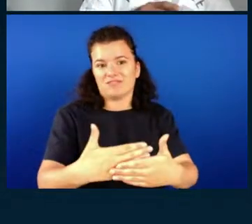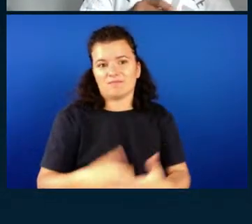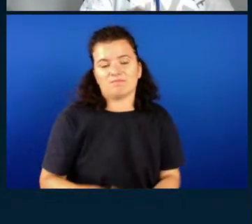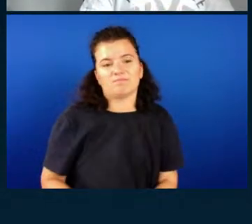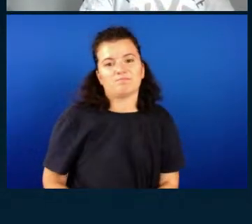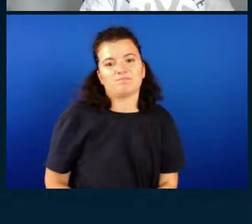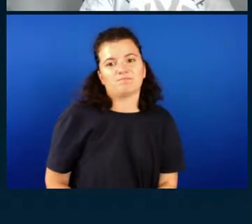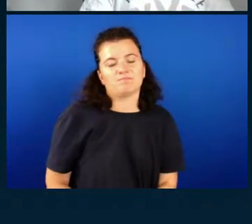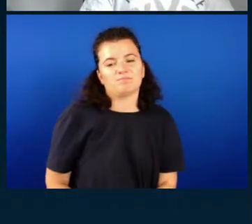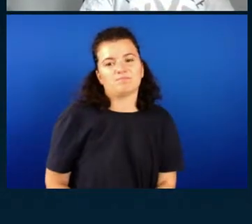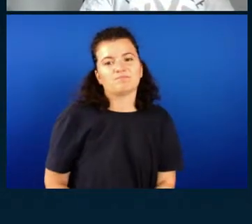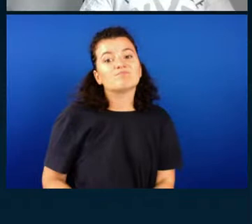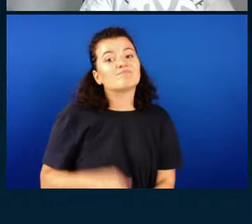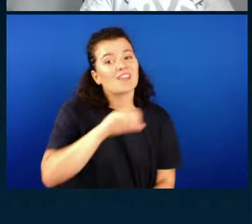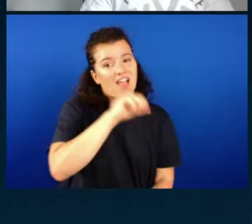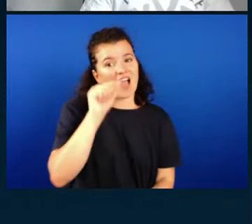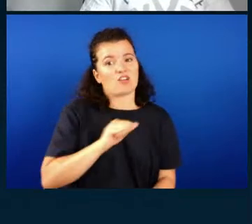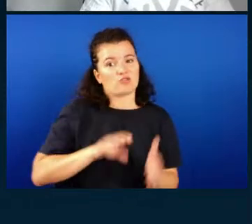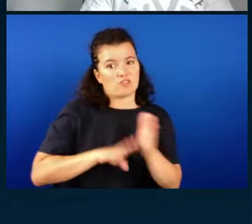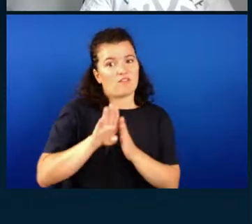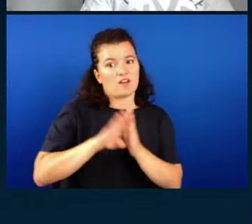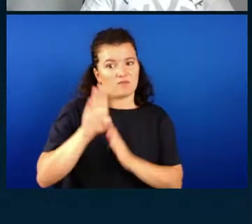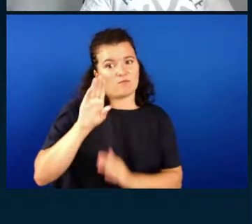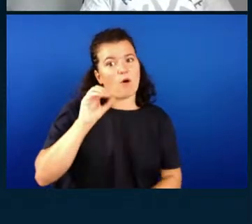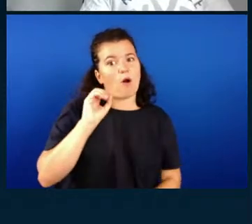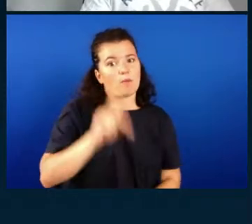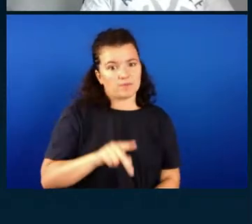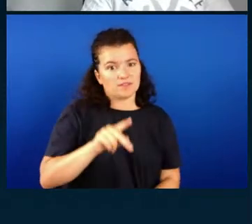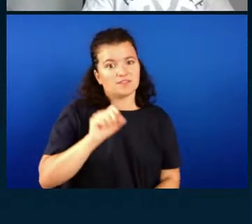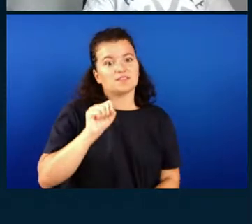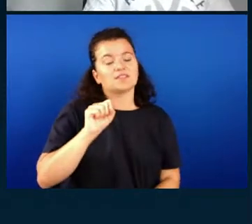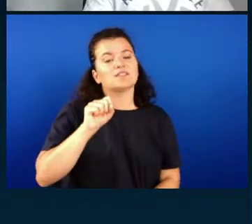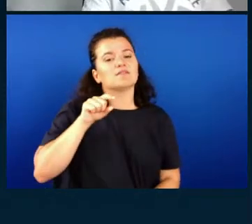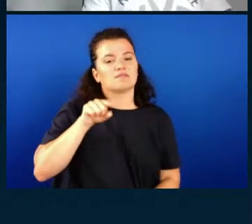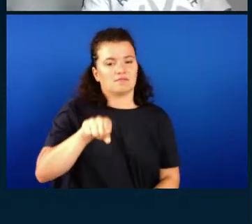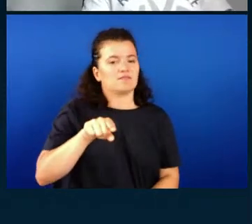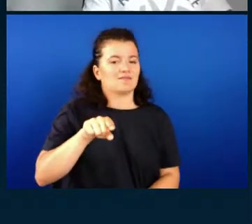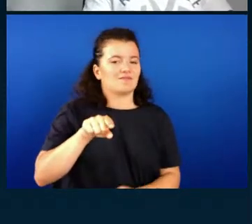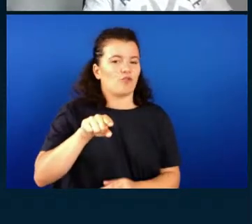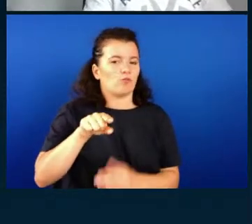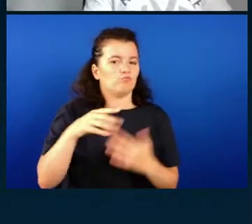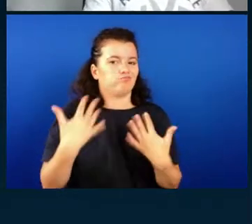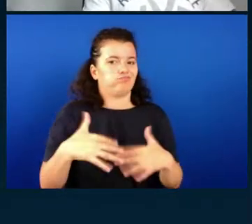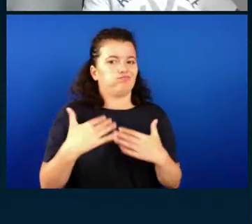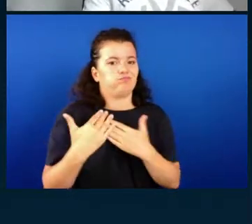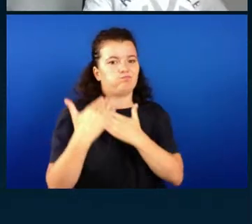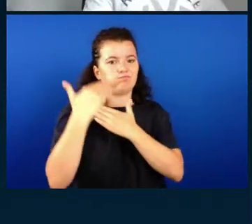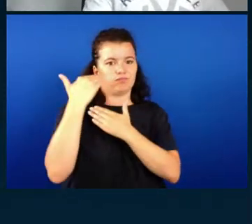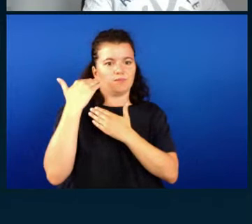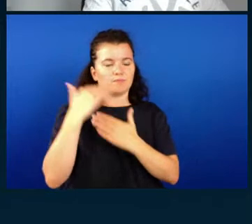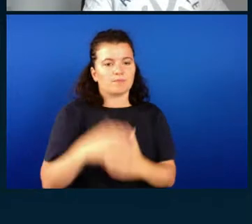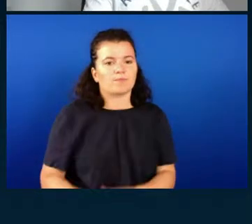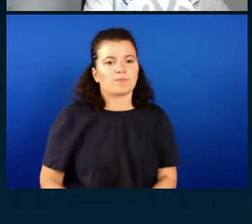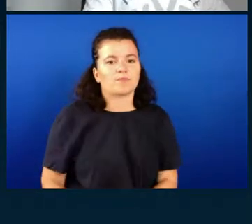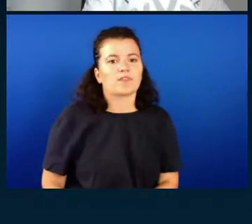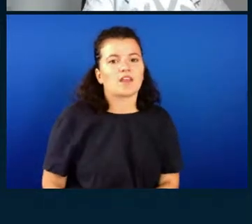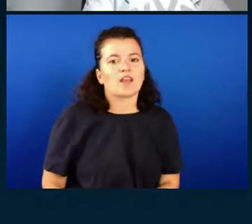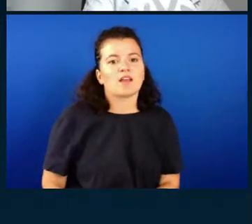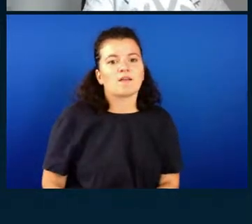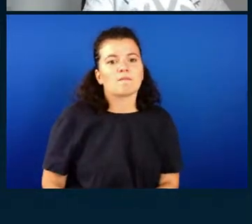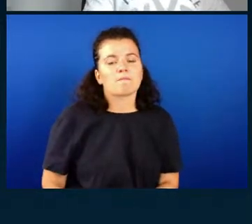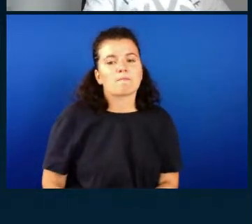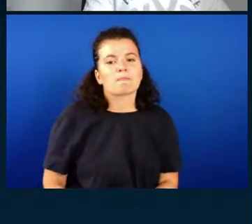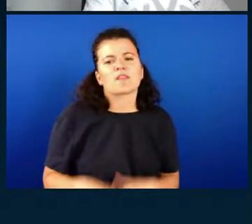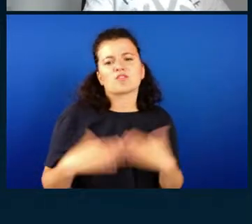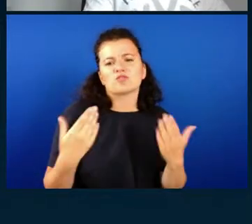way. Before I go to the definitions of Azure DevOps, I will browse to Azure DevOps for a quick moment